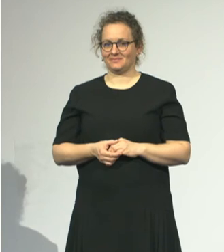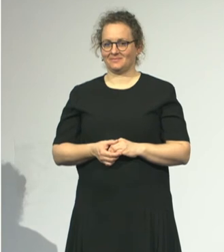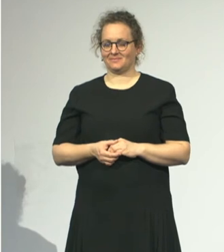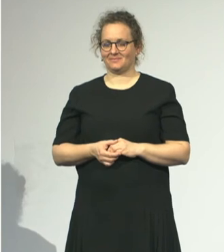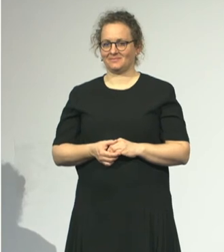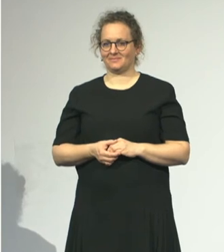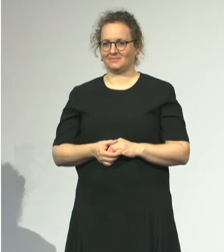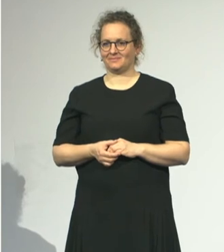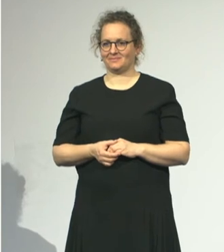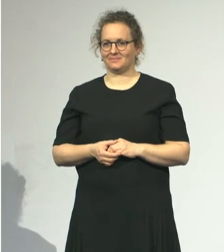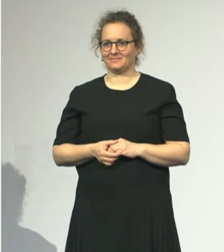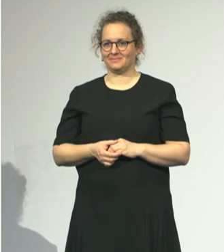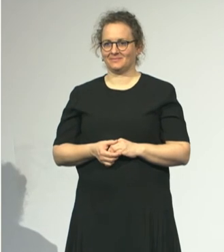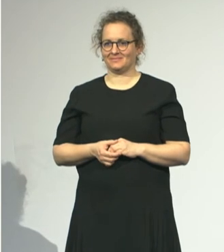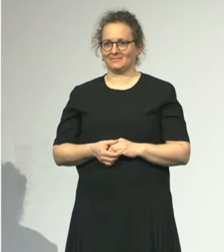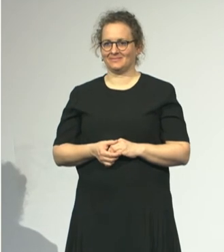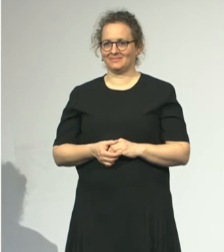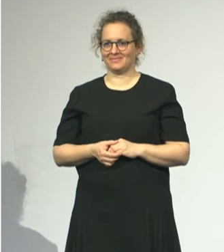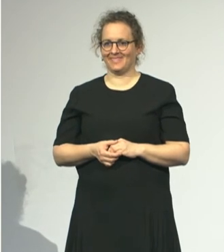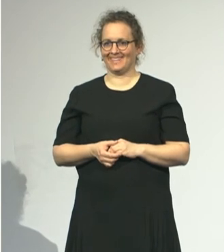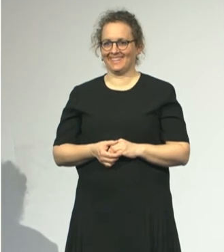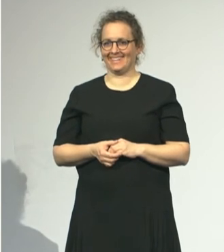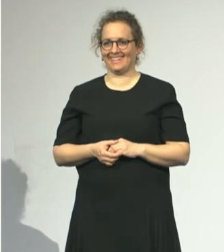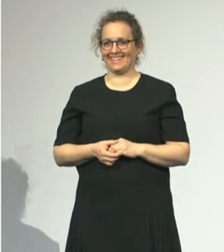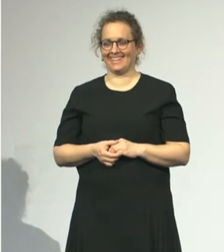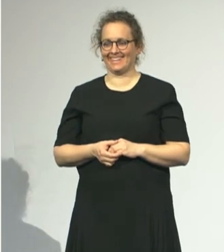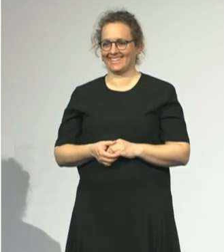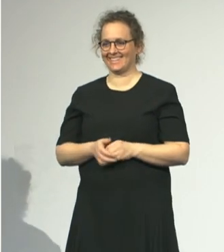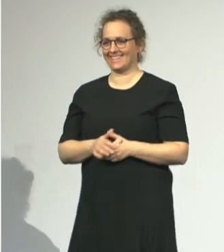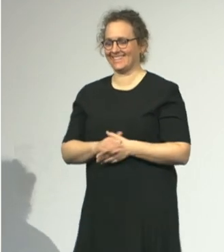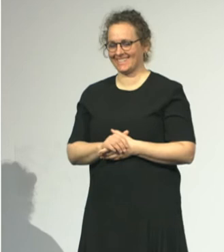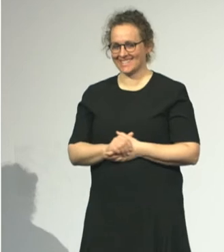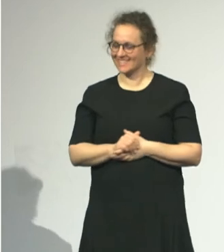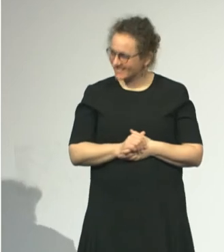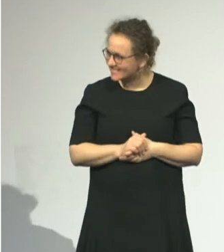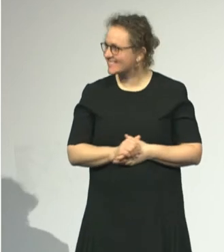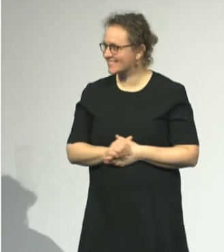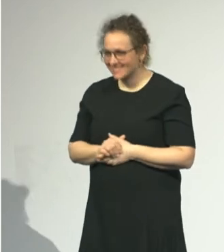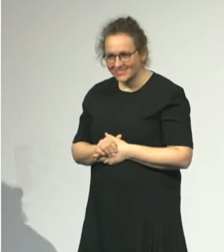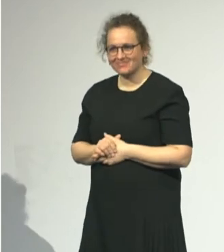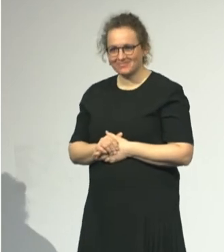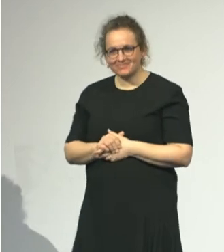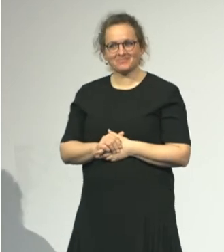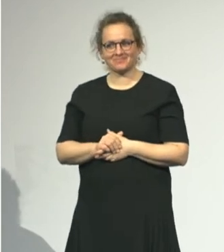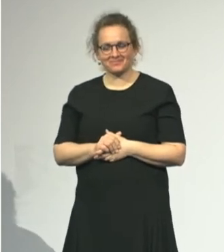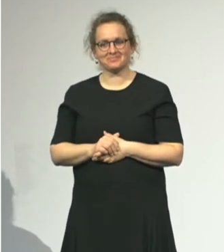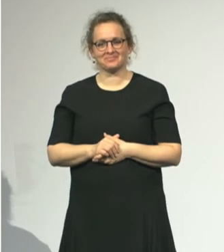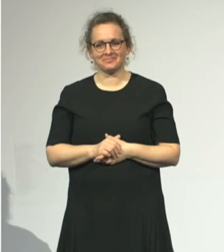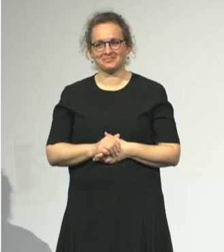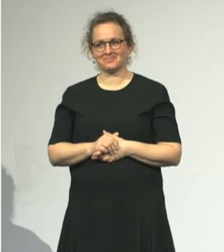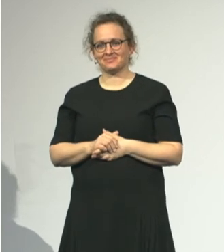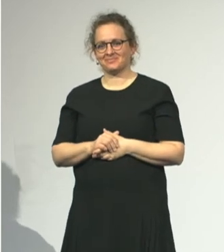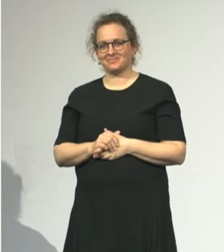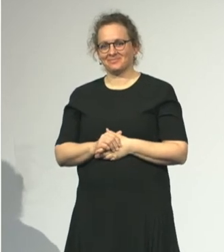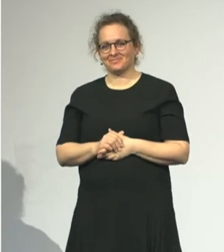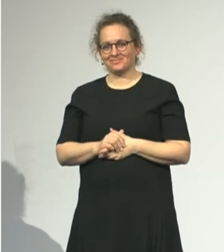Never give up. Employment program for young people with disabilities. Visit